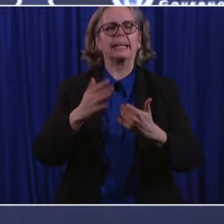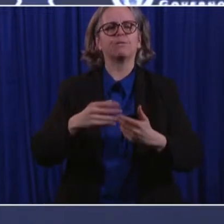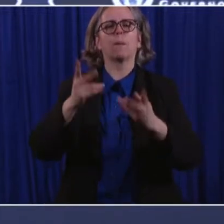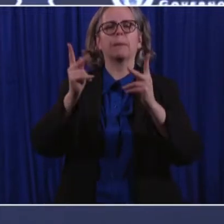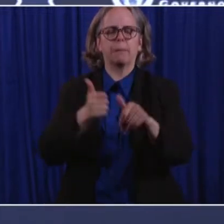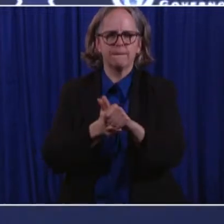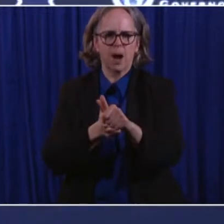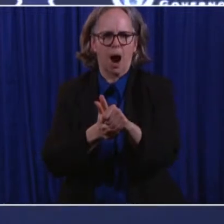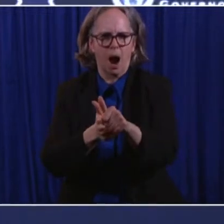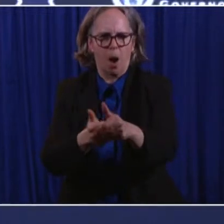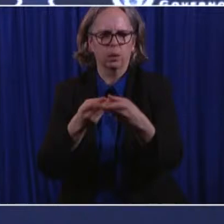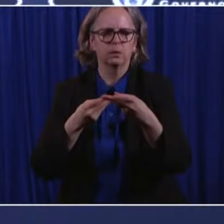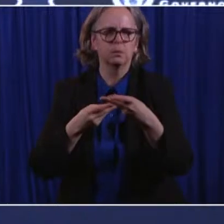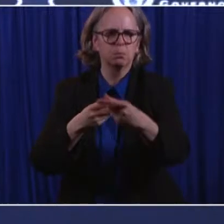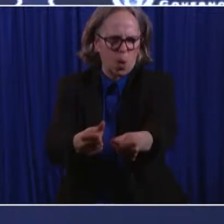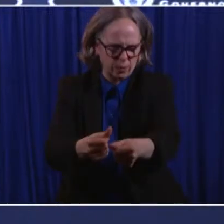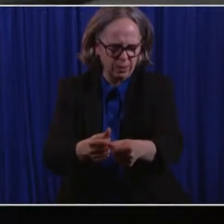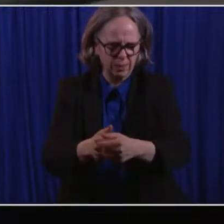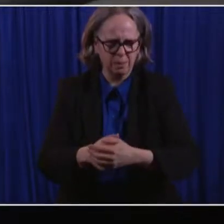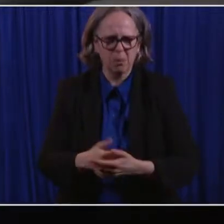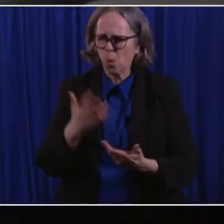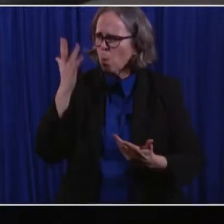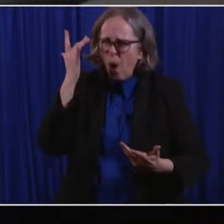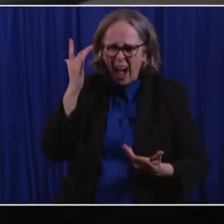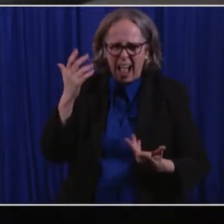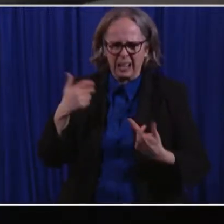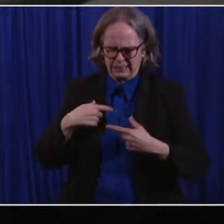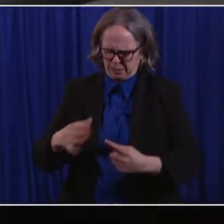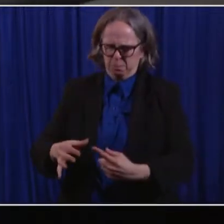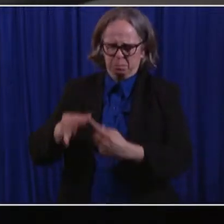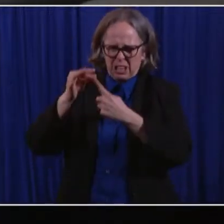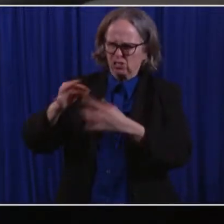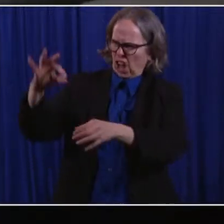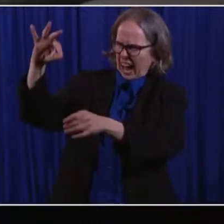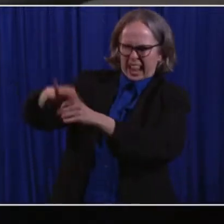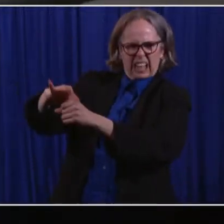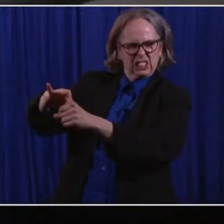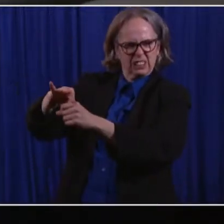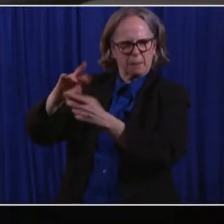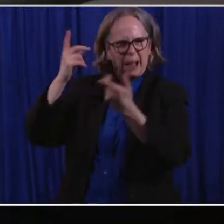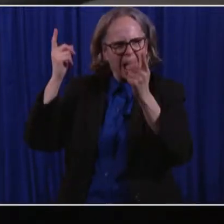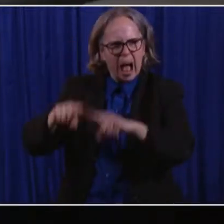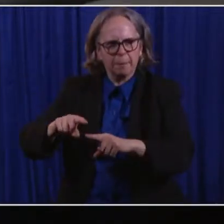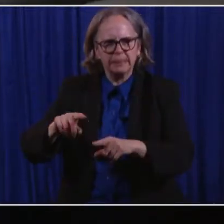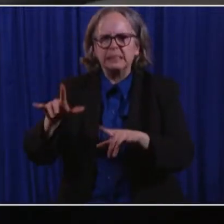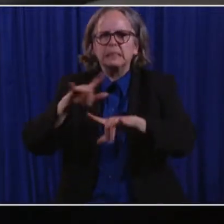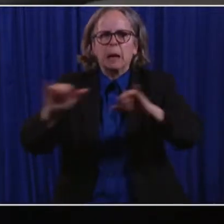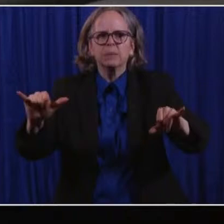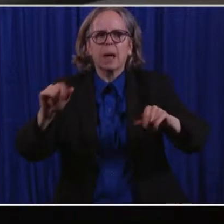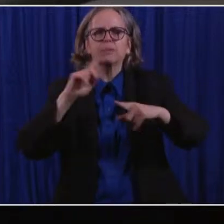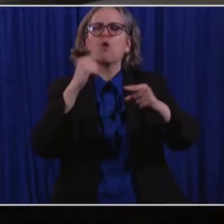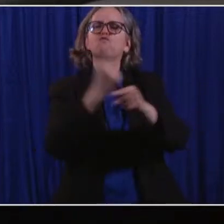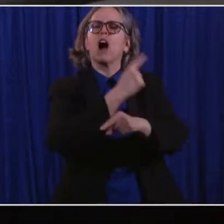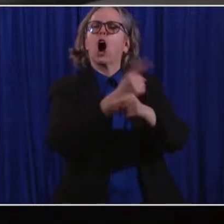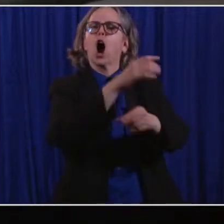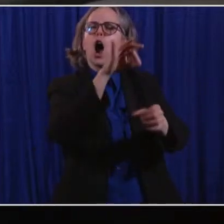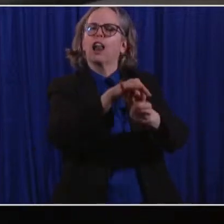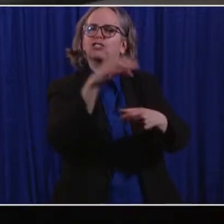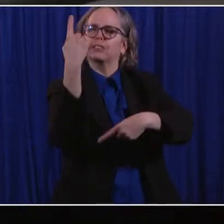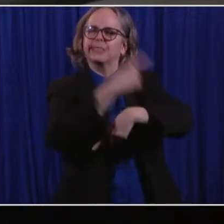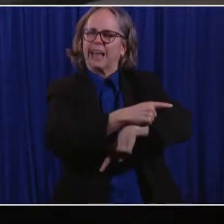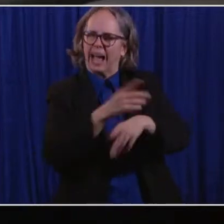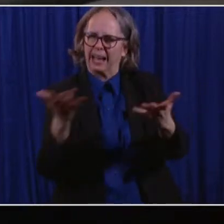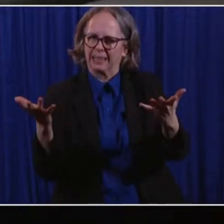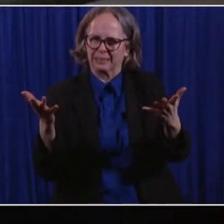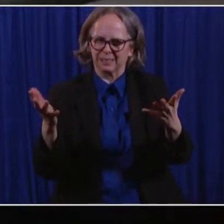special election. Is that correct? That's correct, Governor. And so in a year like 2021, it's our local elections.